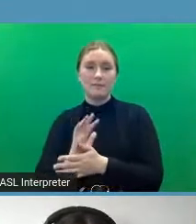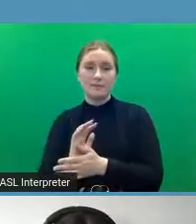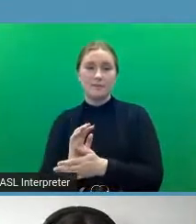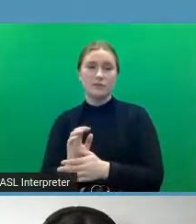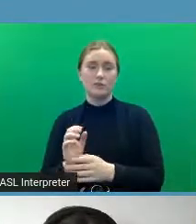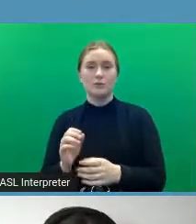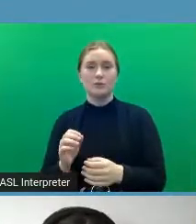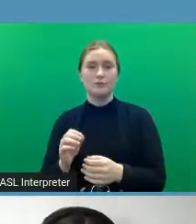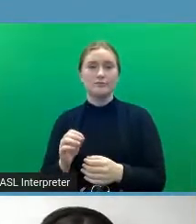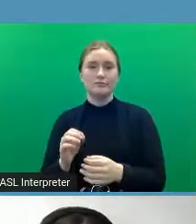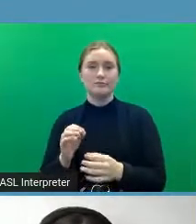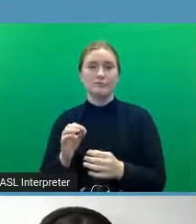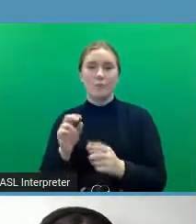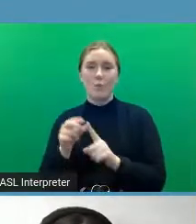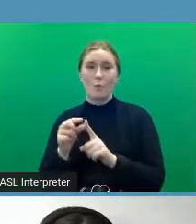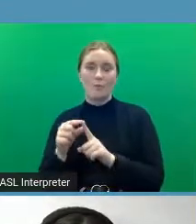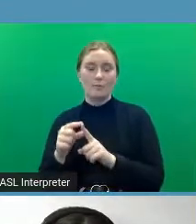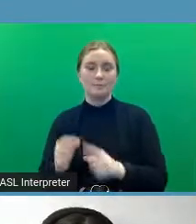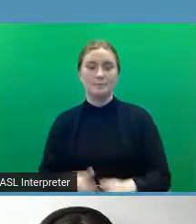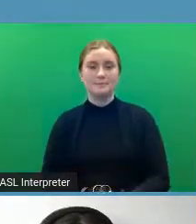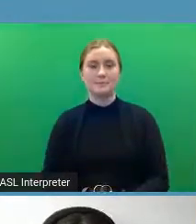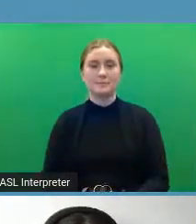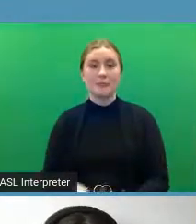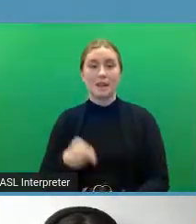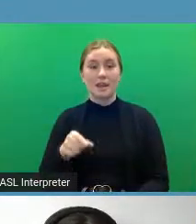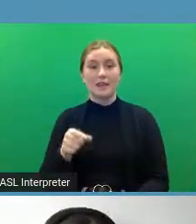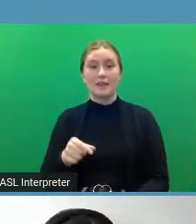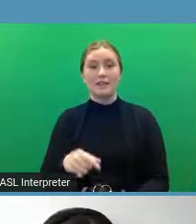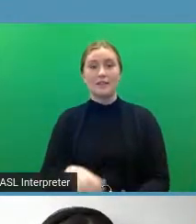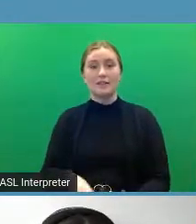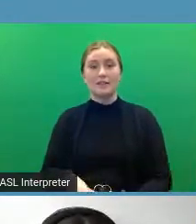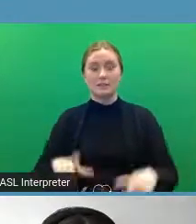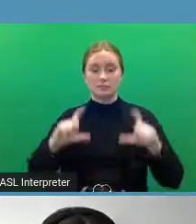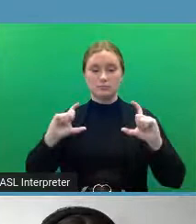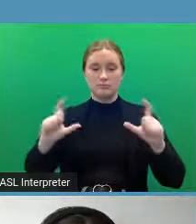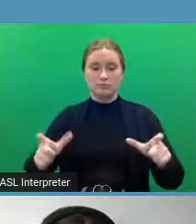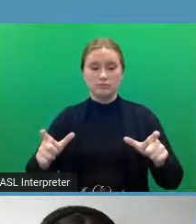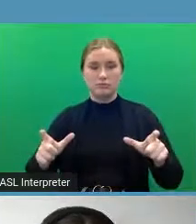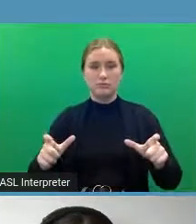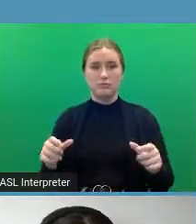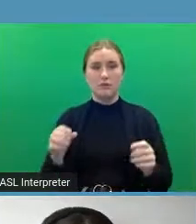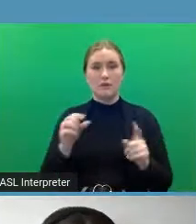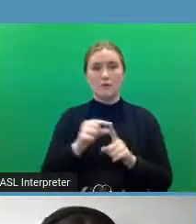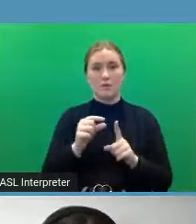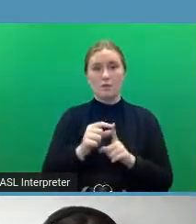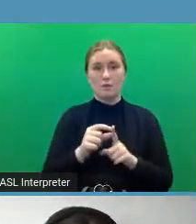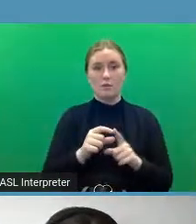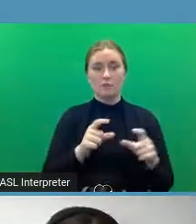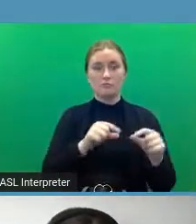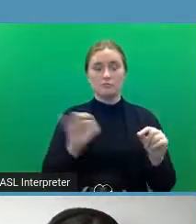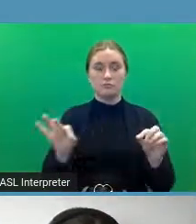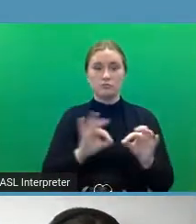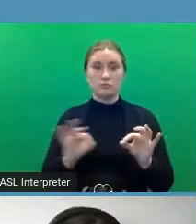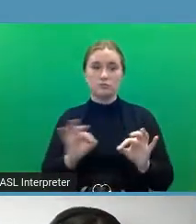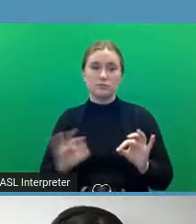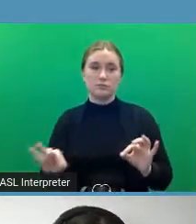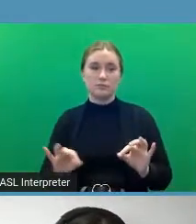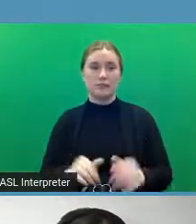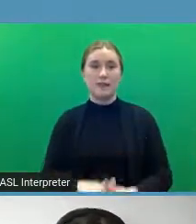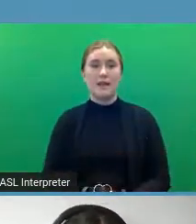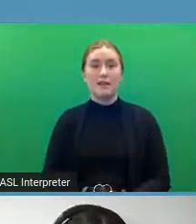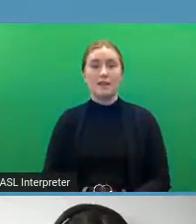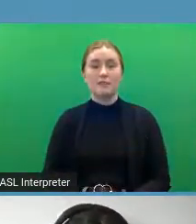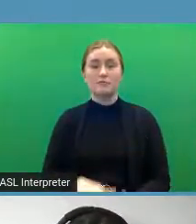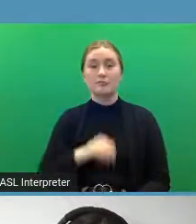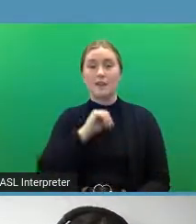block of text that can be navigated at any rate you like. So unlike captions, these can be consumed at a